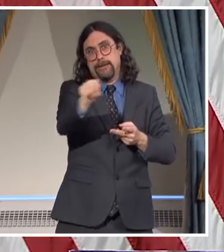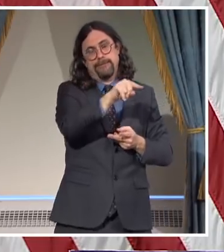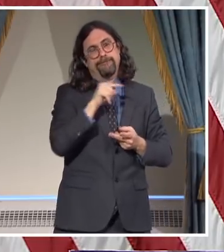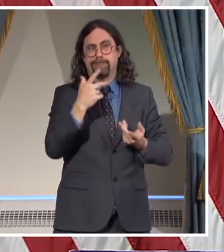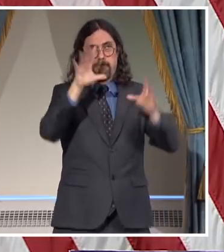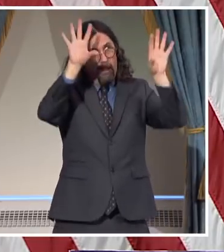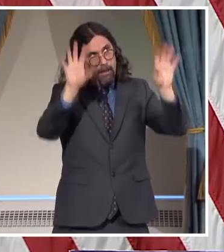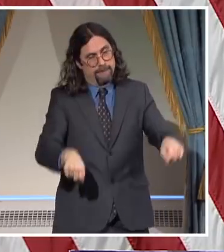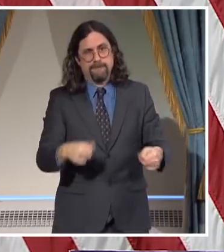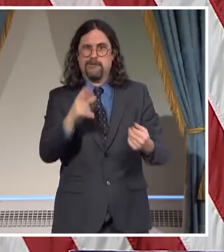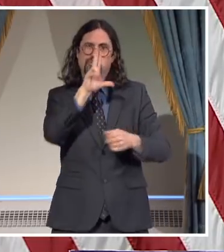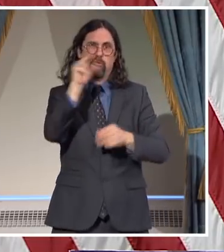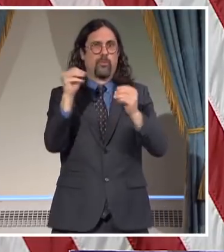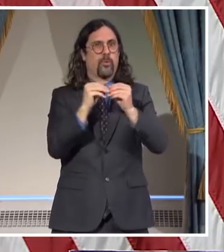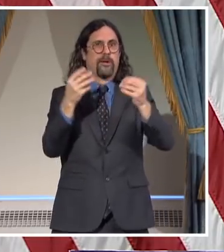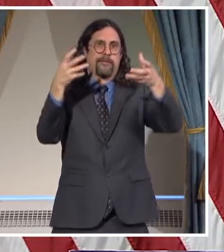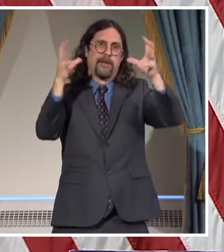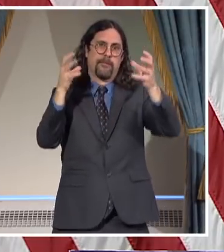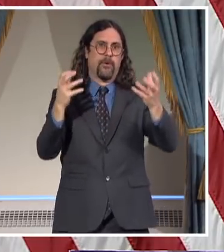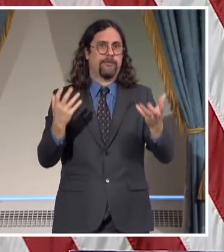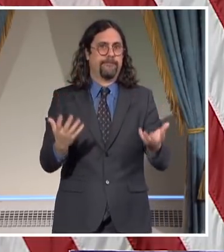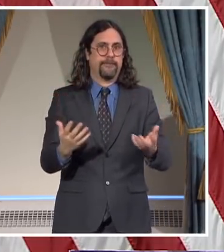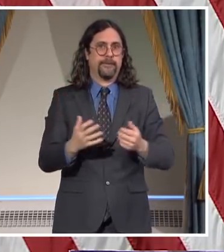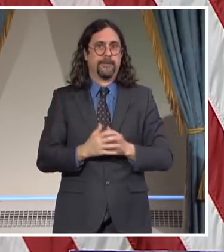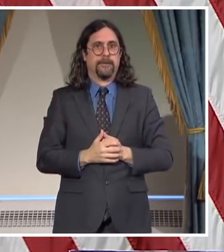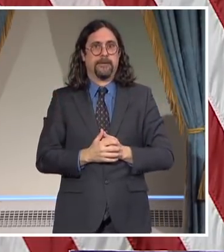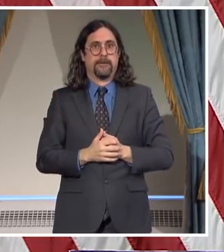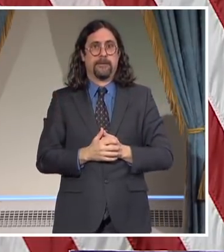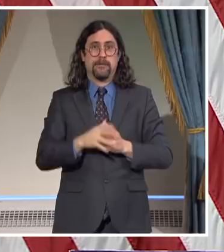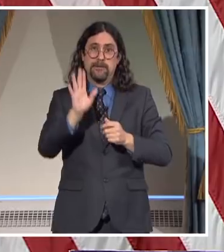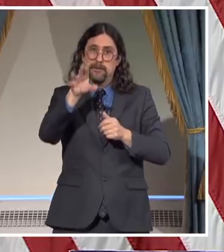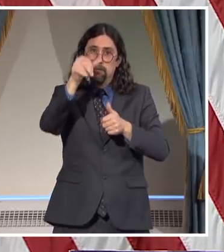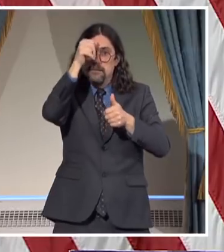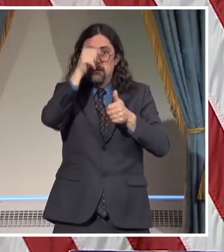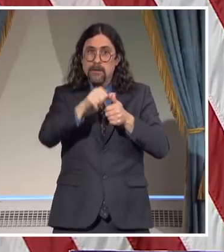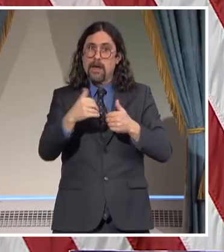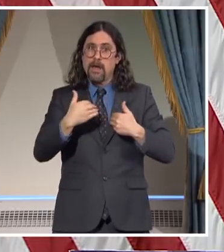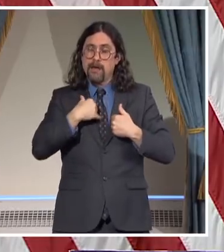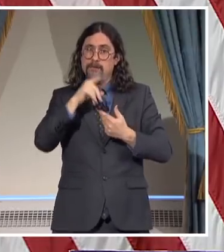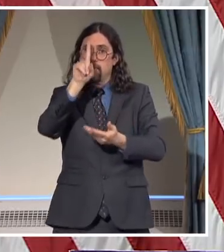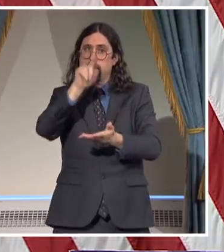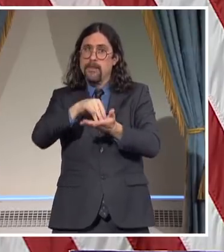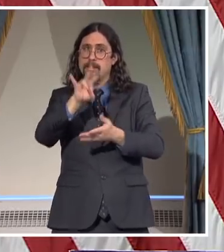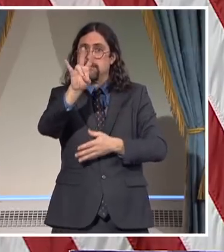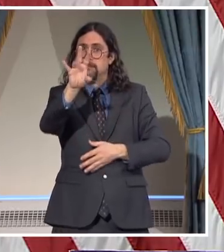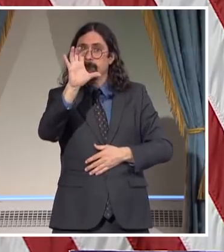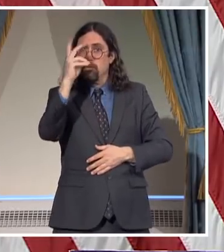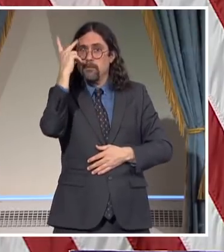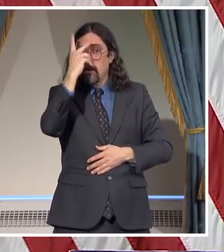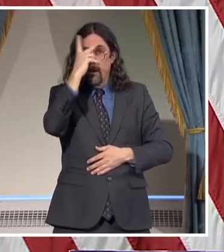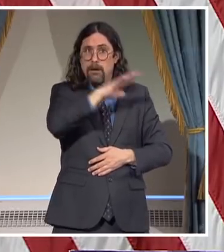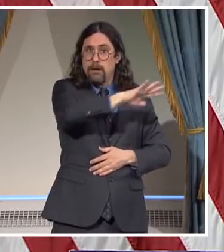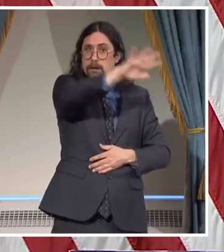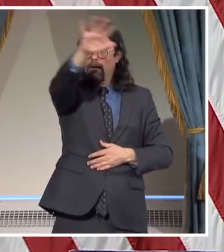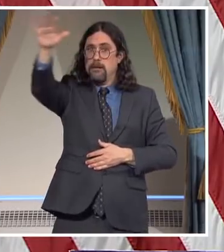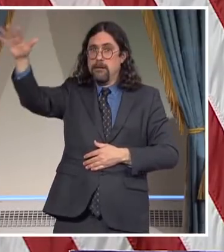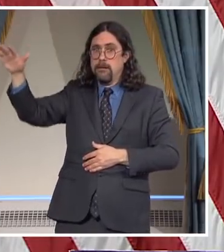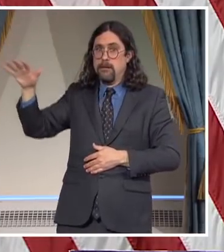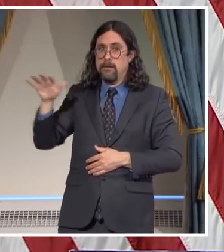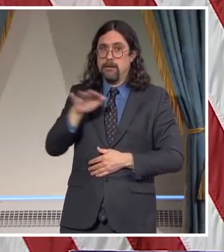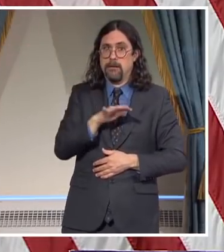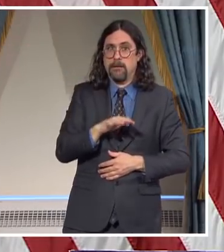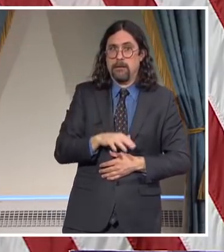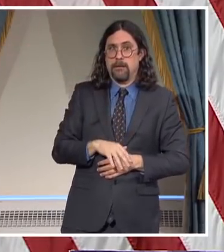As I said, there's about 1,700 locations total. So that means about 1,600 more courts that we can